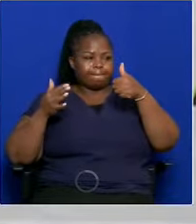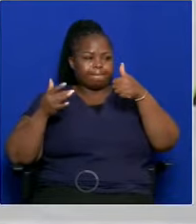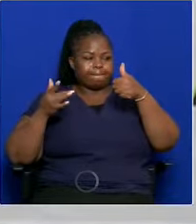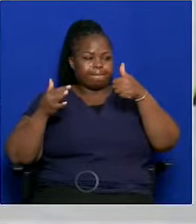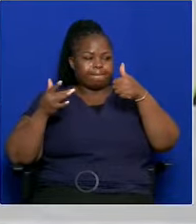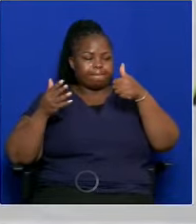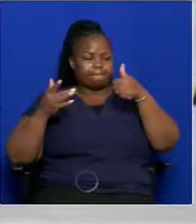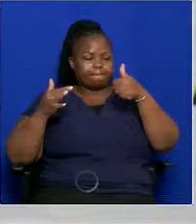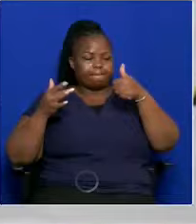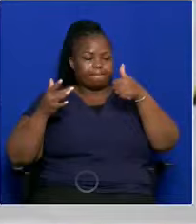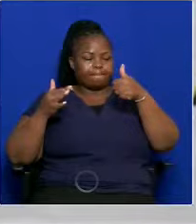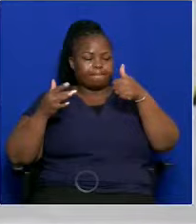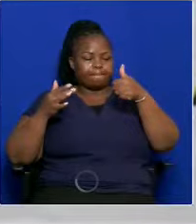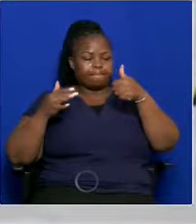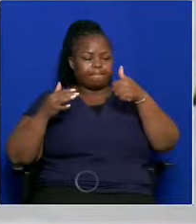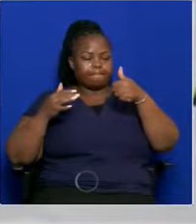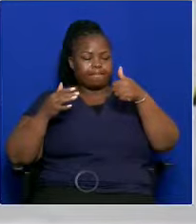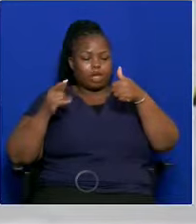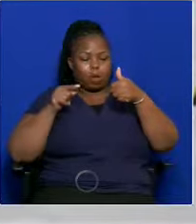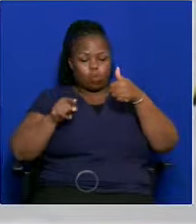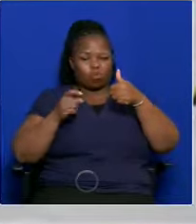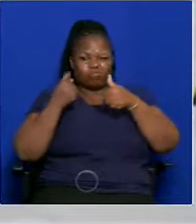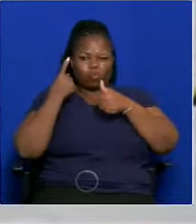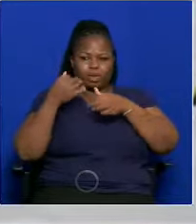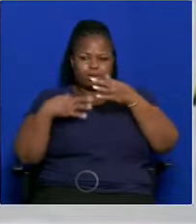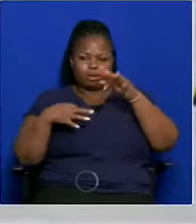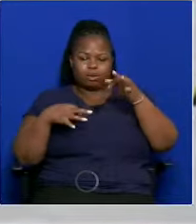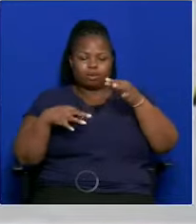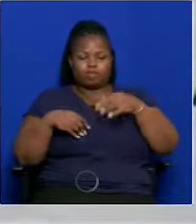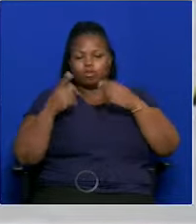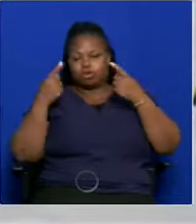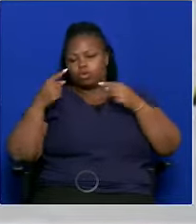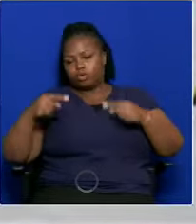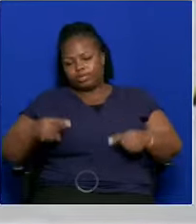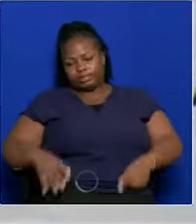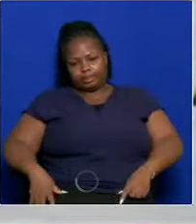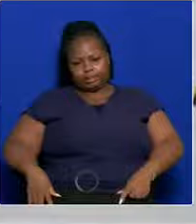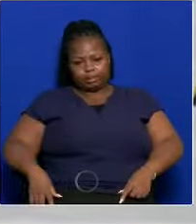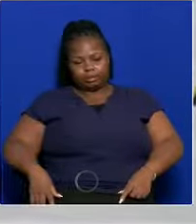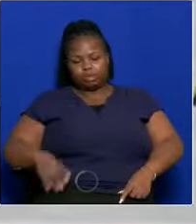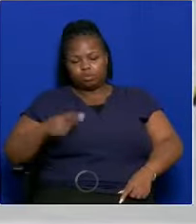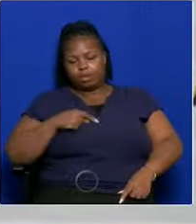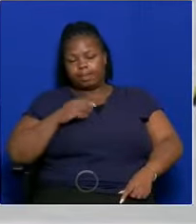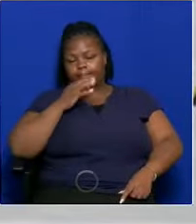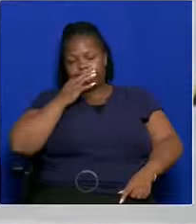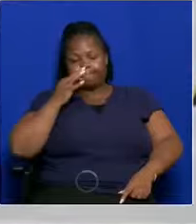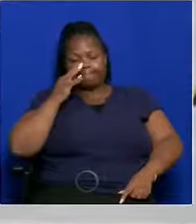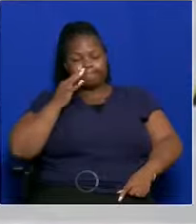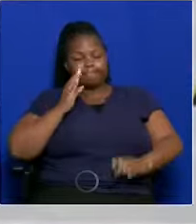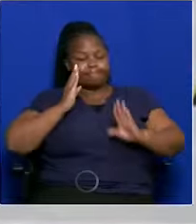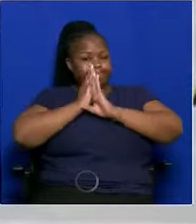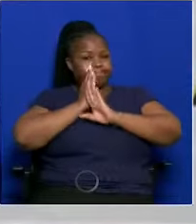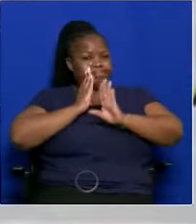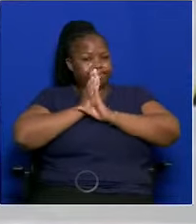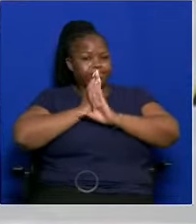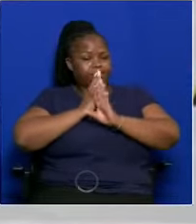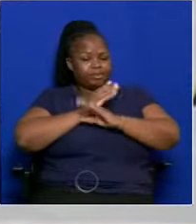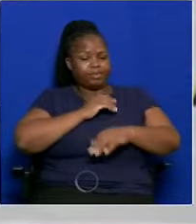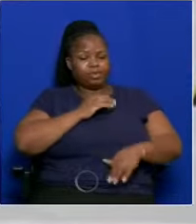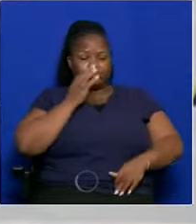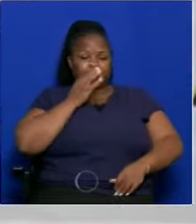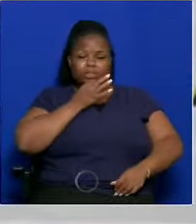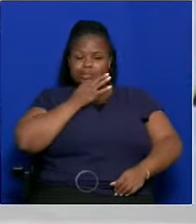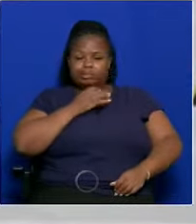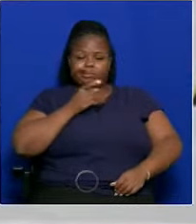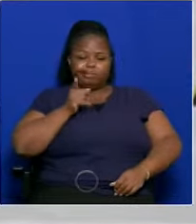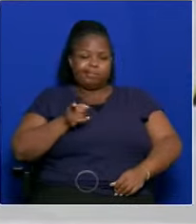that one page of the audit, because it was confidential, to say where do you get this, and it in